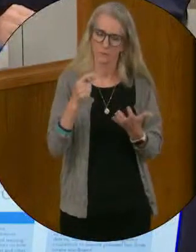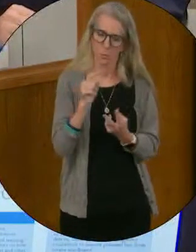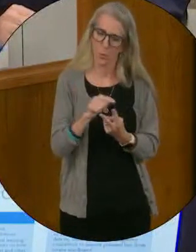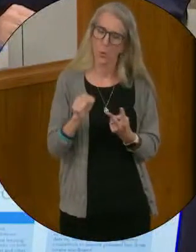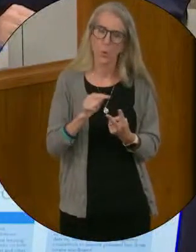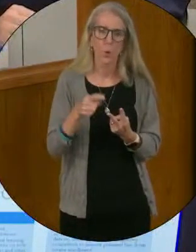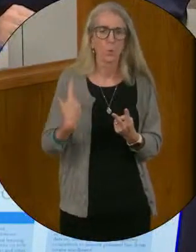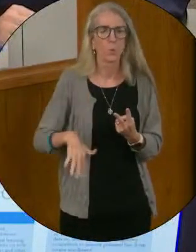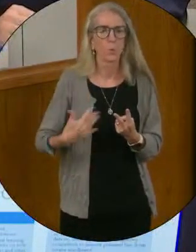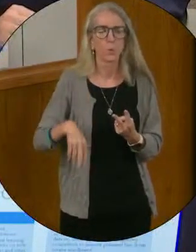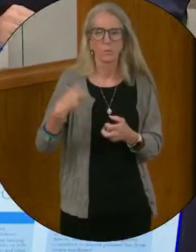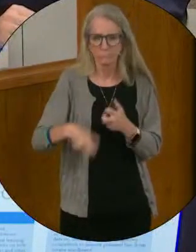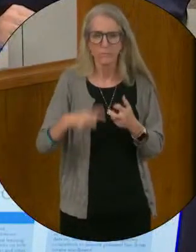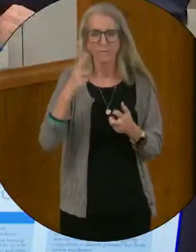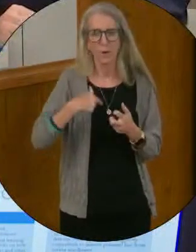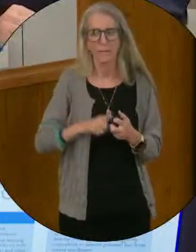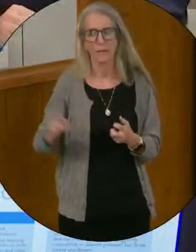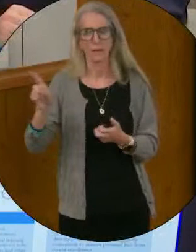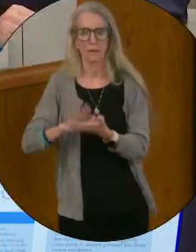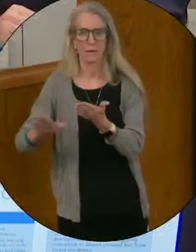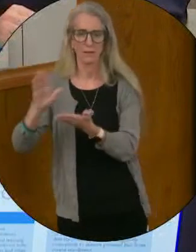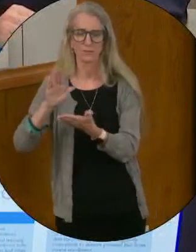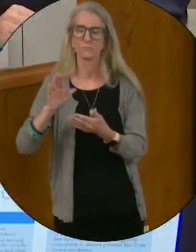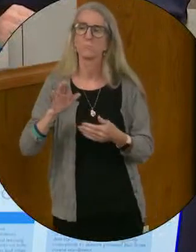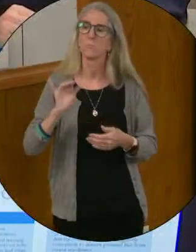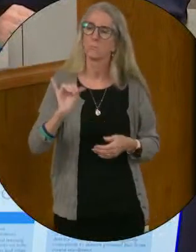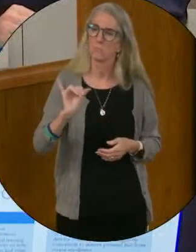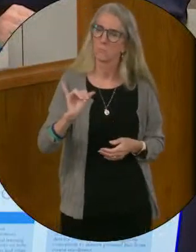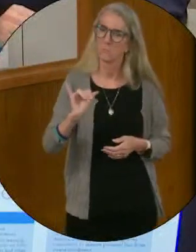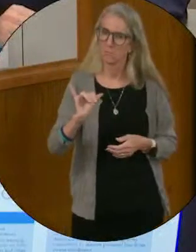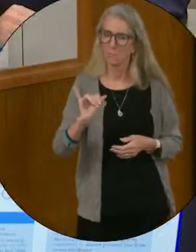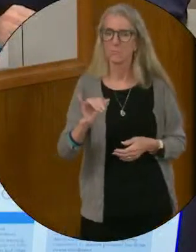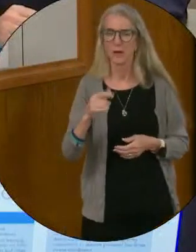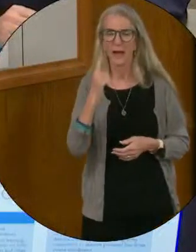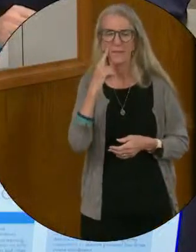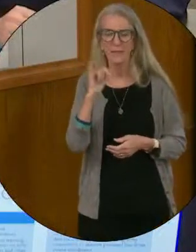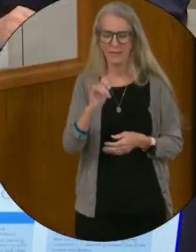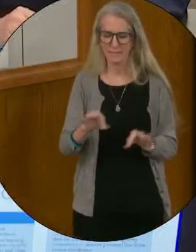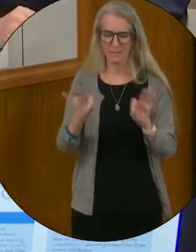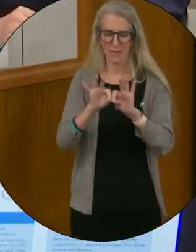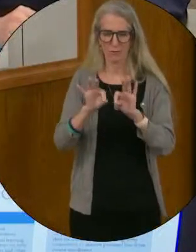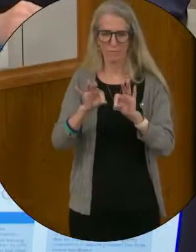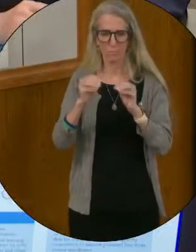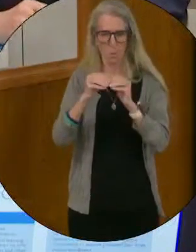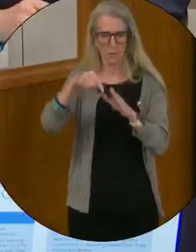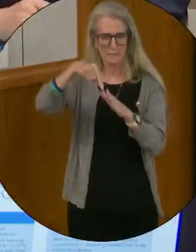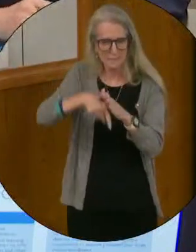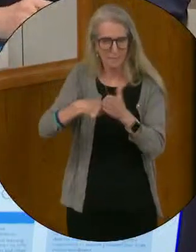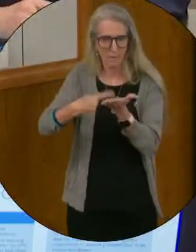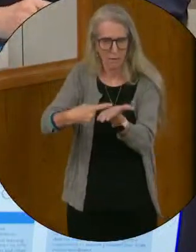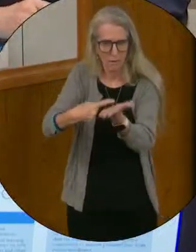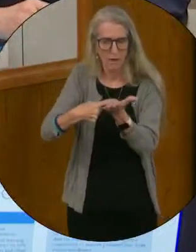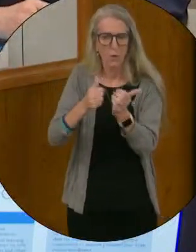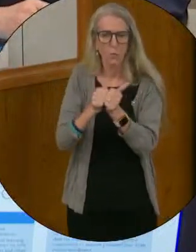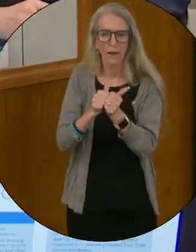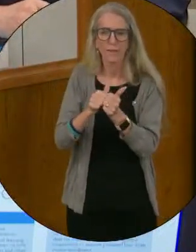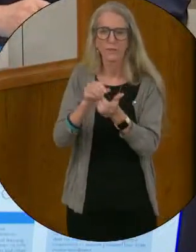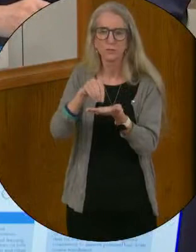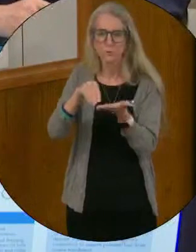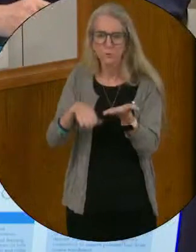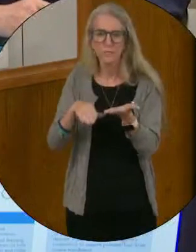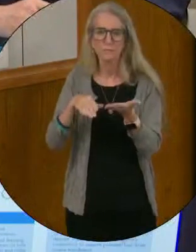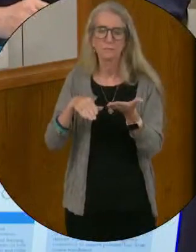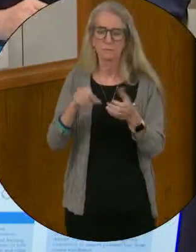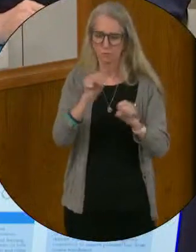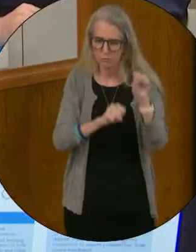were very difficult for me. So I think it's just a matter of really having deeper conversations with students, doing more strategic planning,